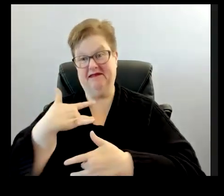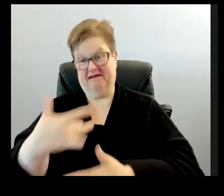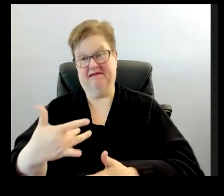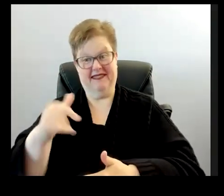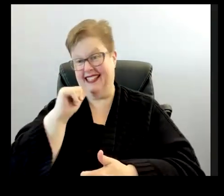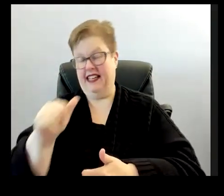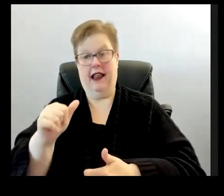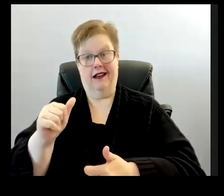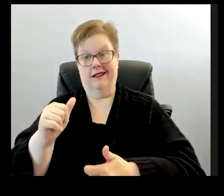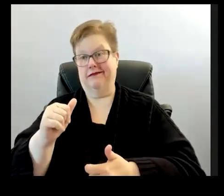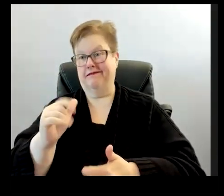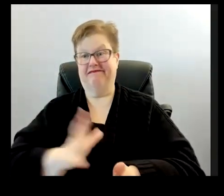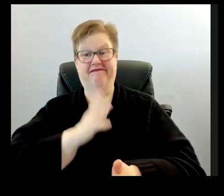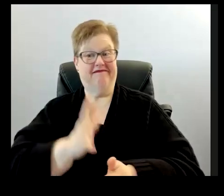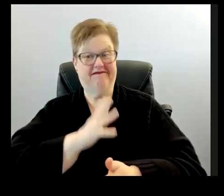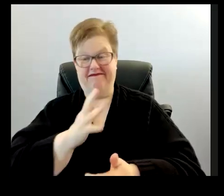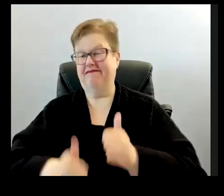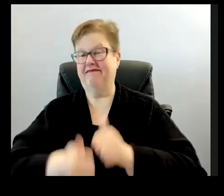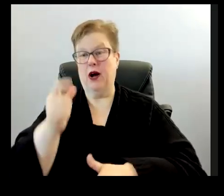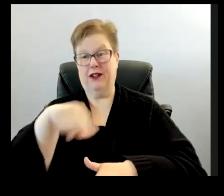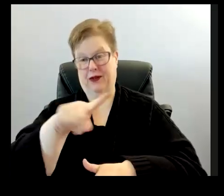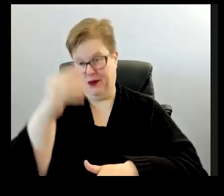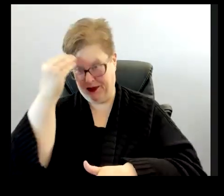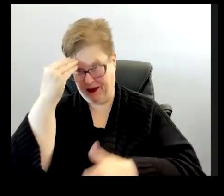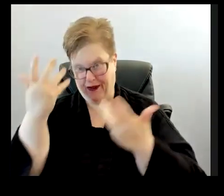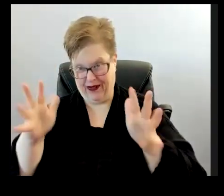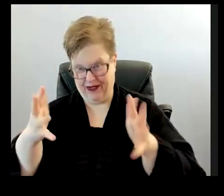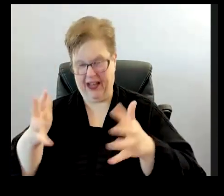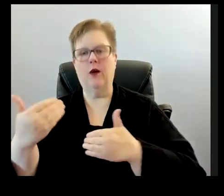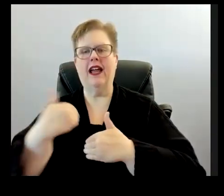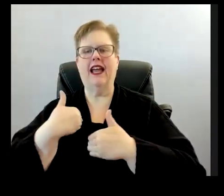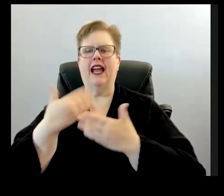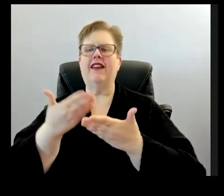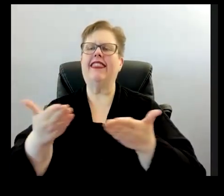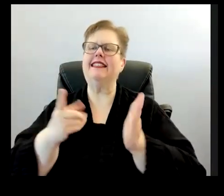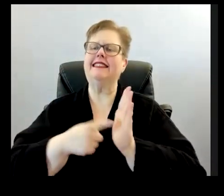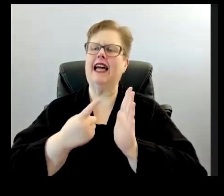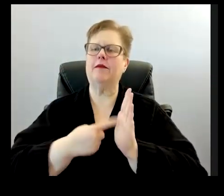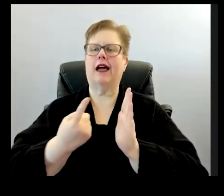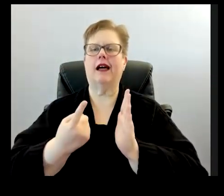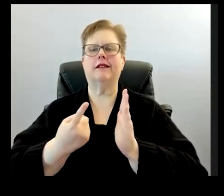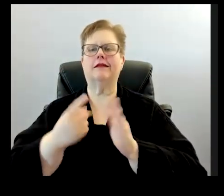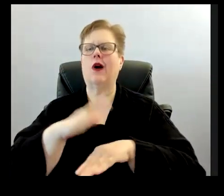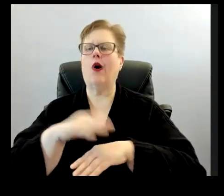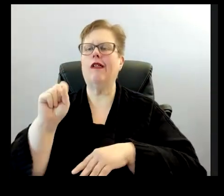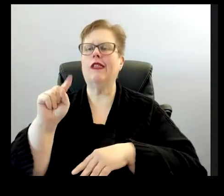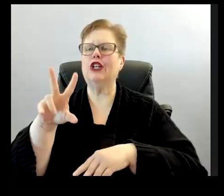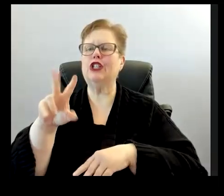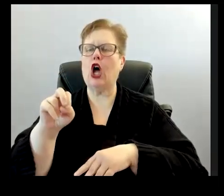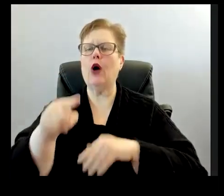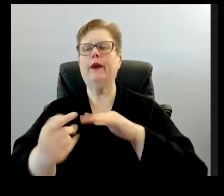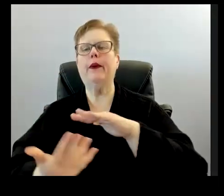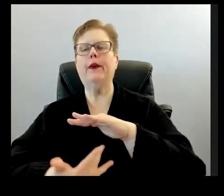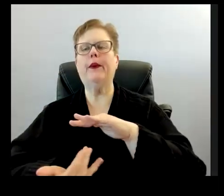the most glamorous, as I'm sure most of you know. We have things sometimes on the stove at a simmer, and